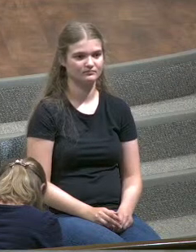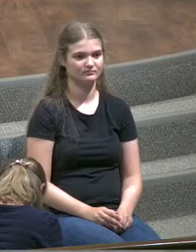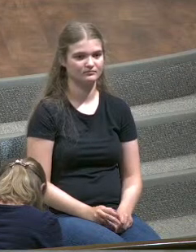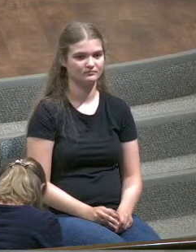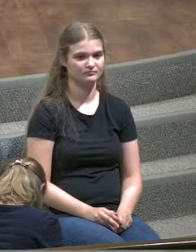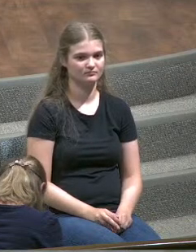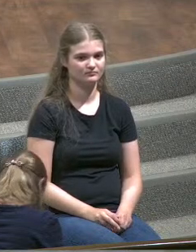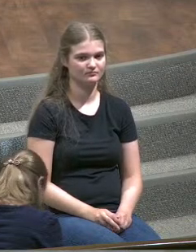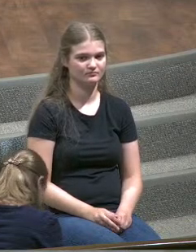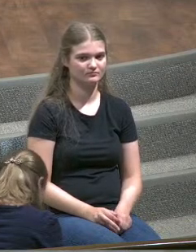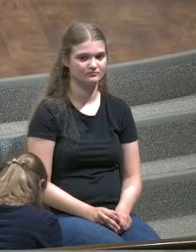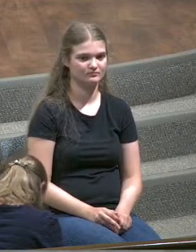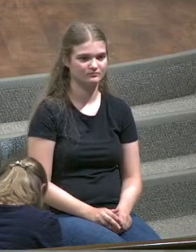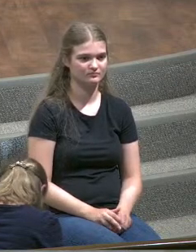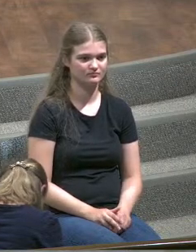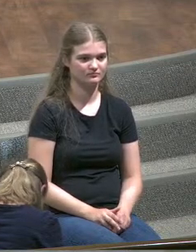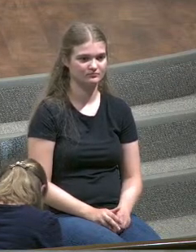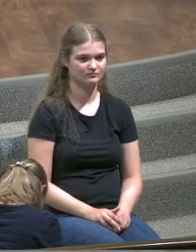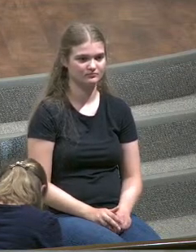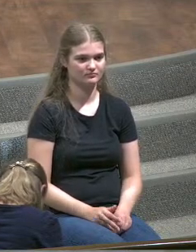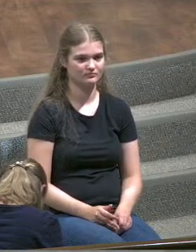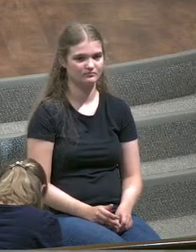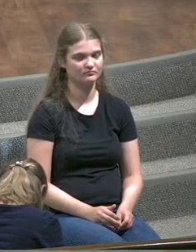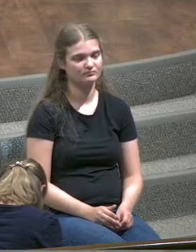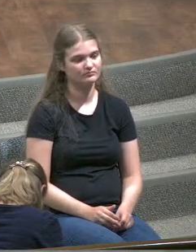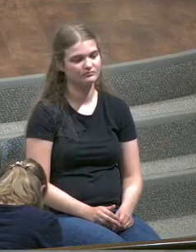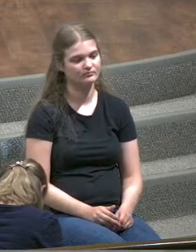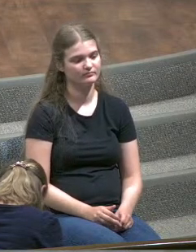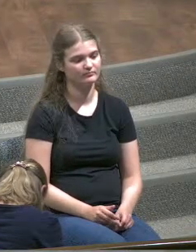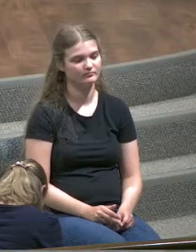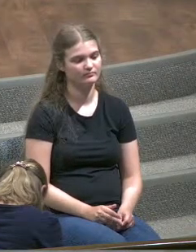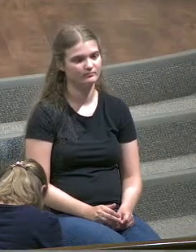rise, take up your bed, and walk.